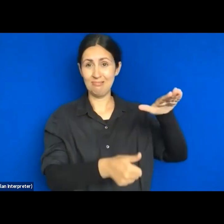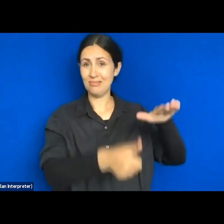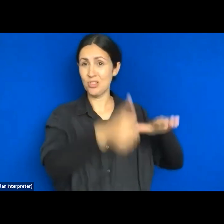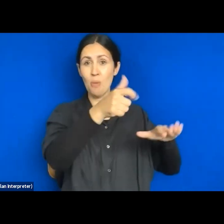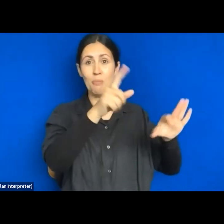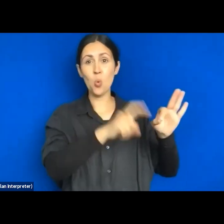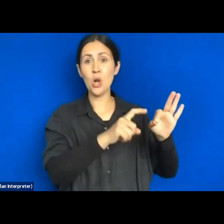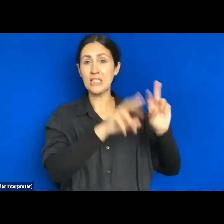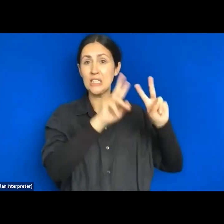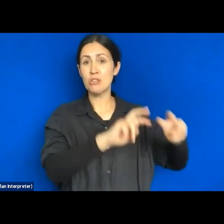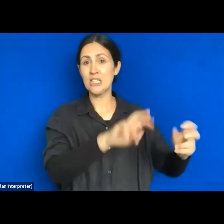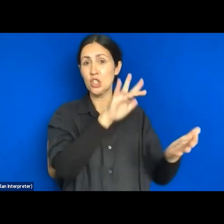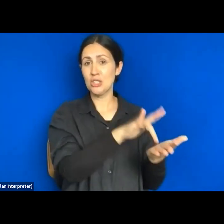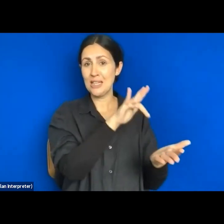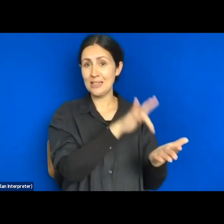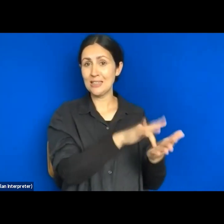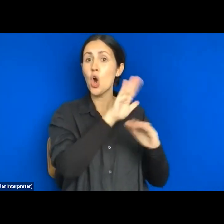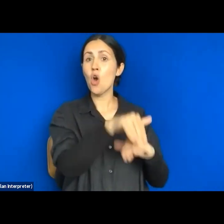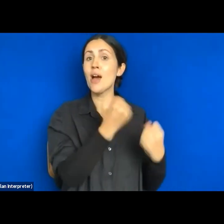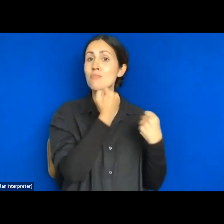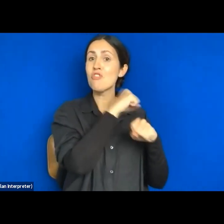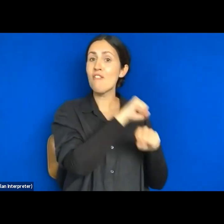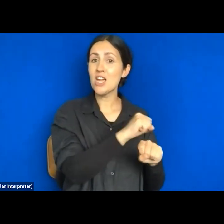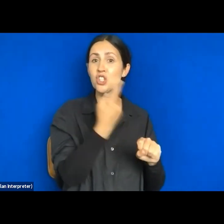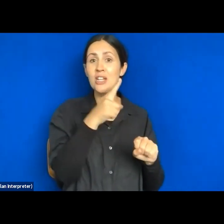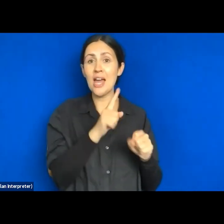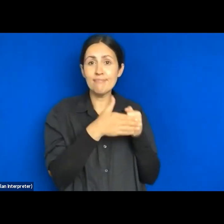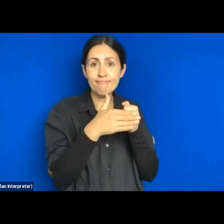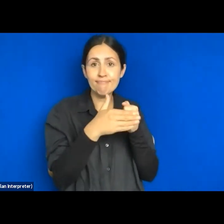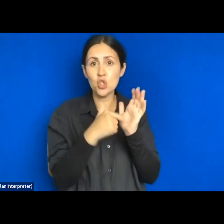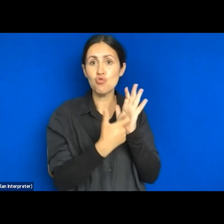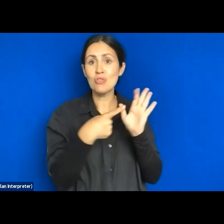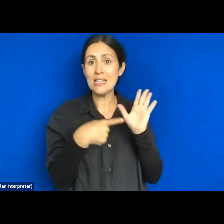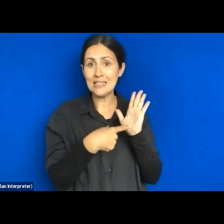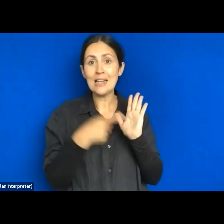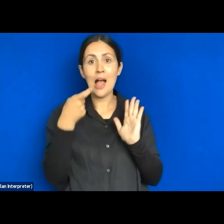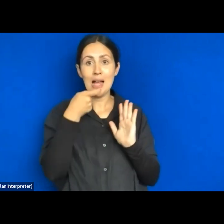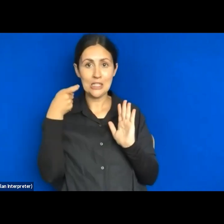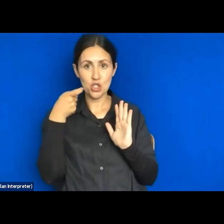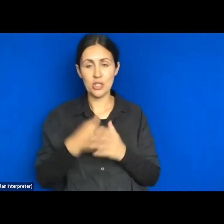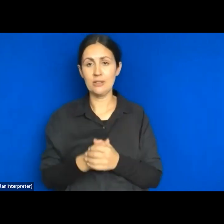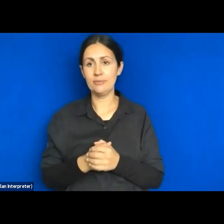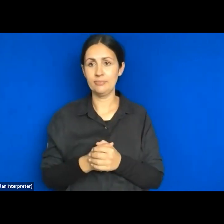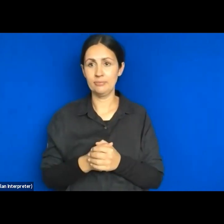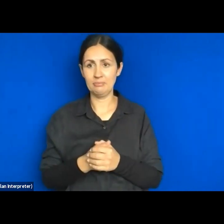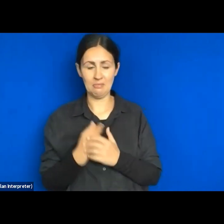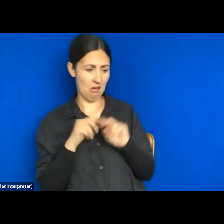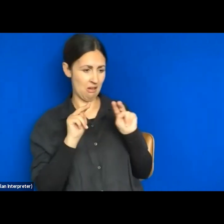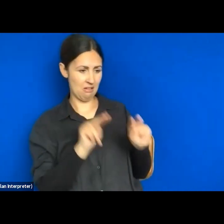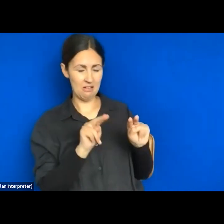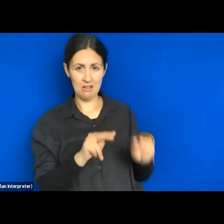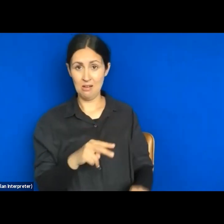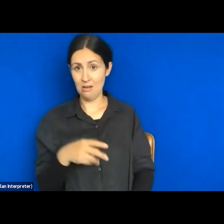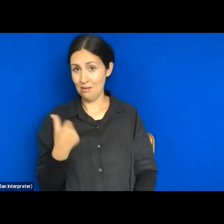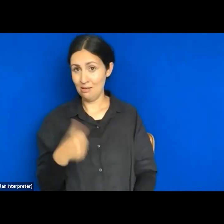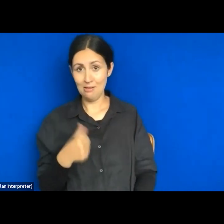high-quality research and evidence on the prevention and treatment of addiction. And I'm particularly impressed by the way that he's ensured that